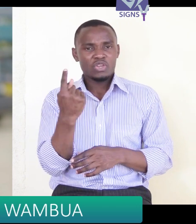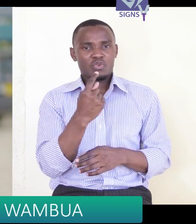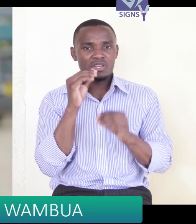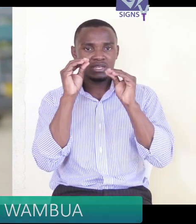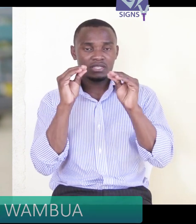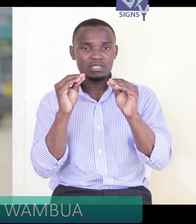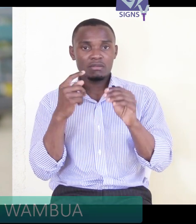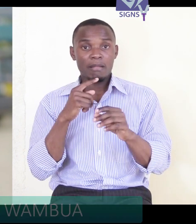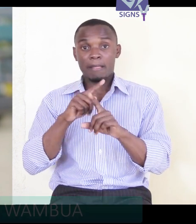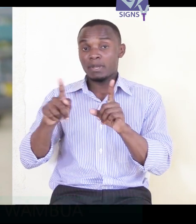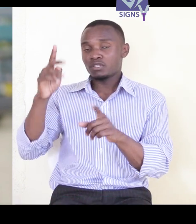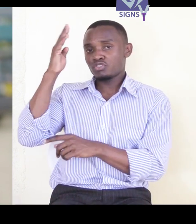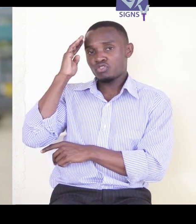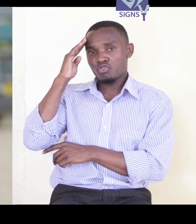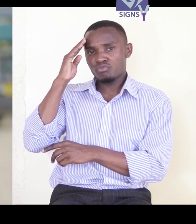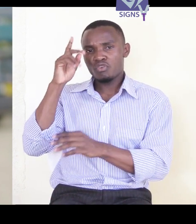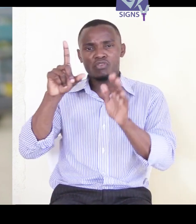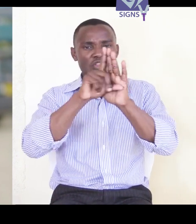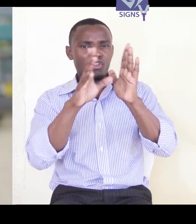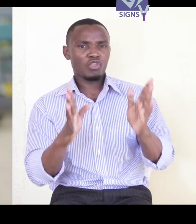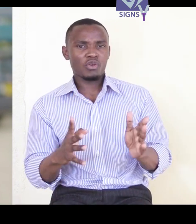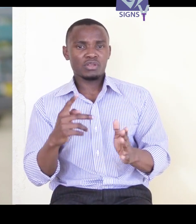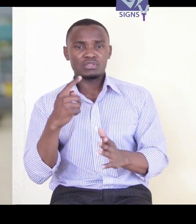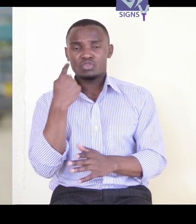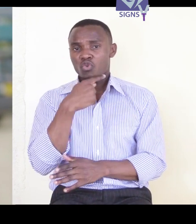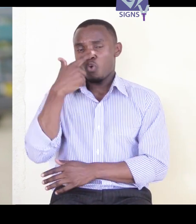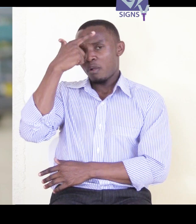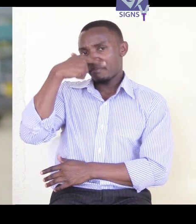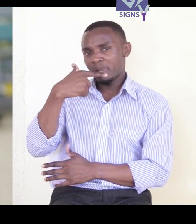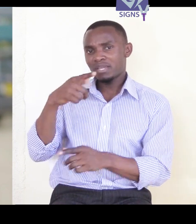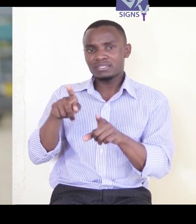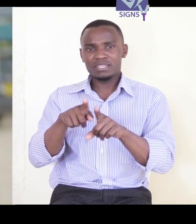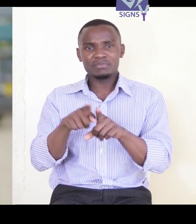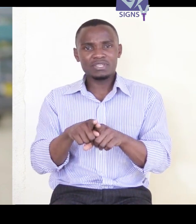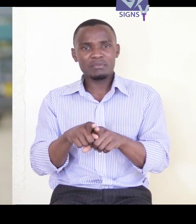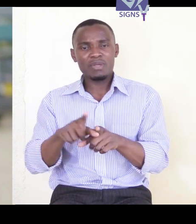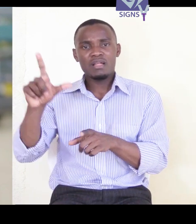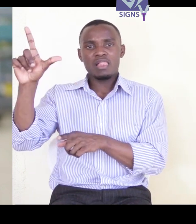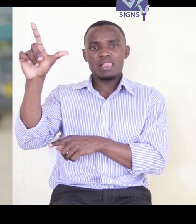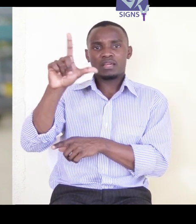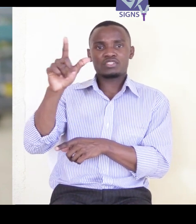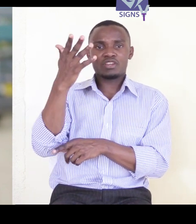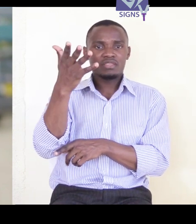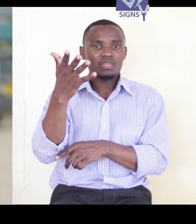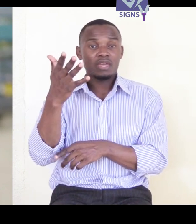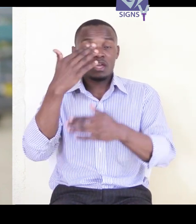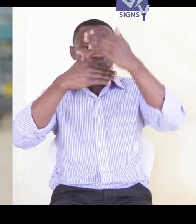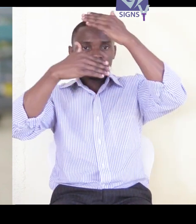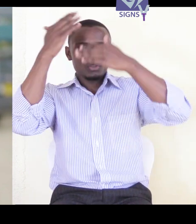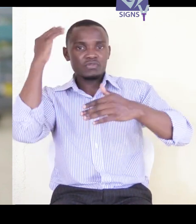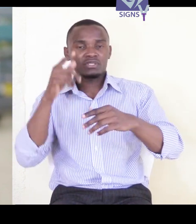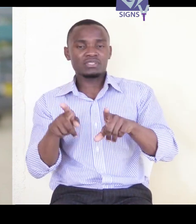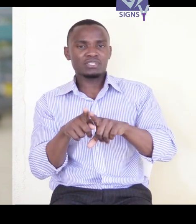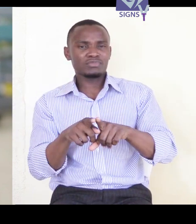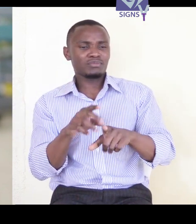far. I am only a teacher. I know of lawyers who are visually impaired. I know of lecturers who are visually impaired in the